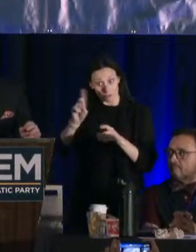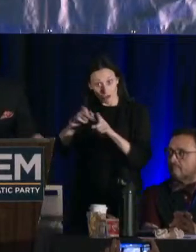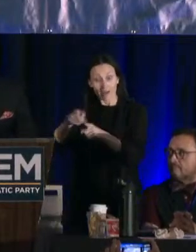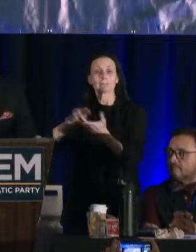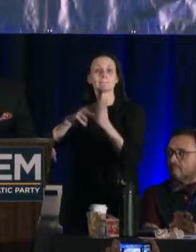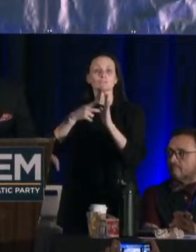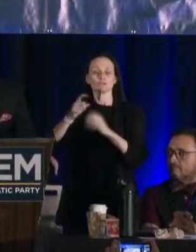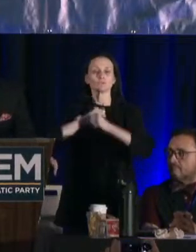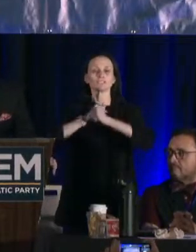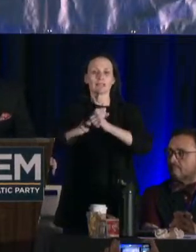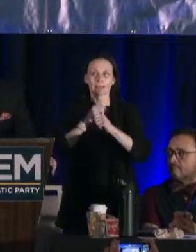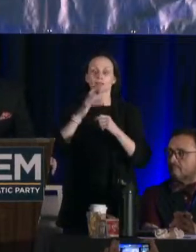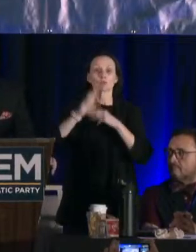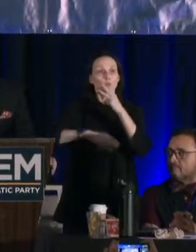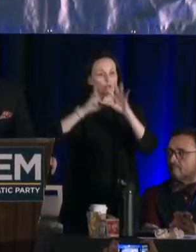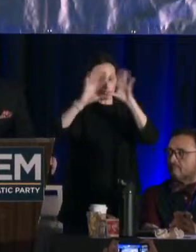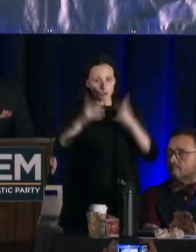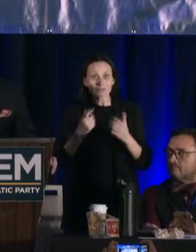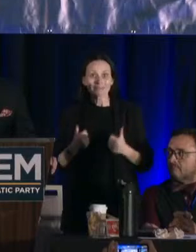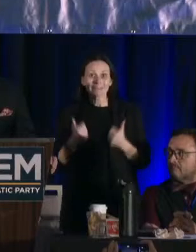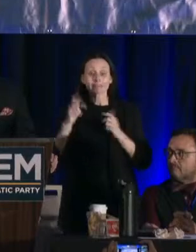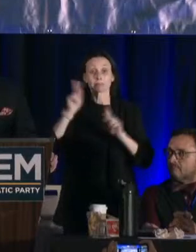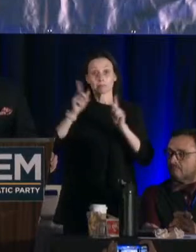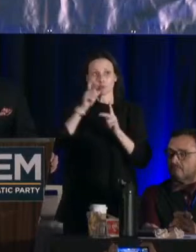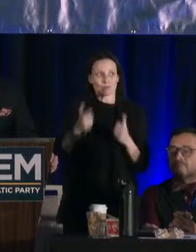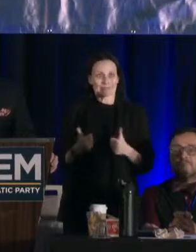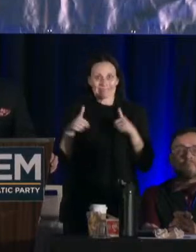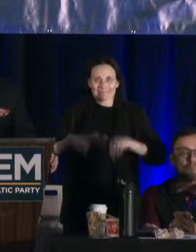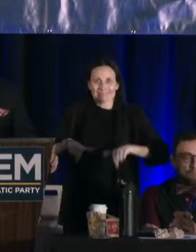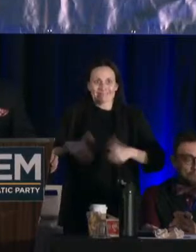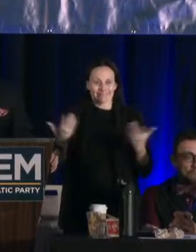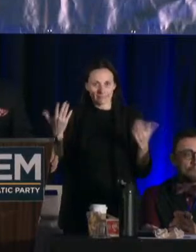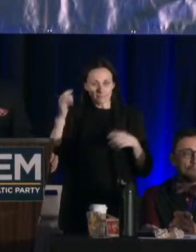to protect the world we live in and the people that inhabit it.